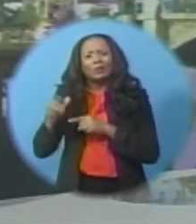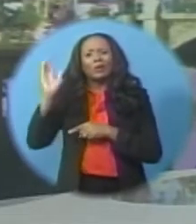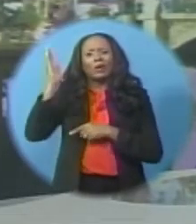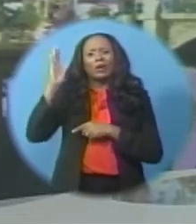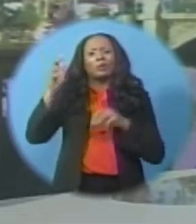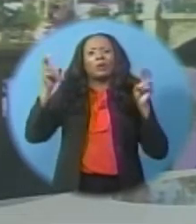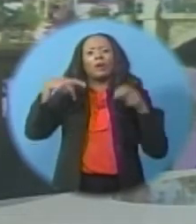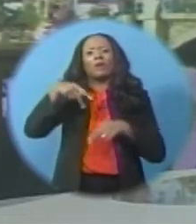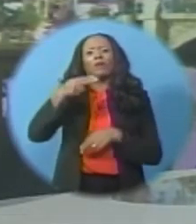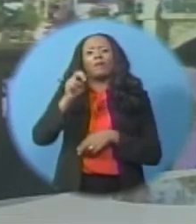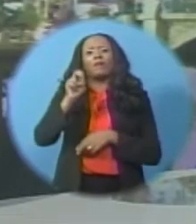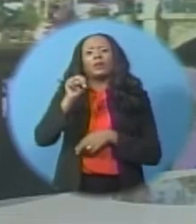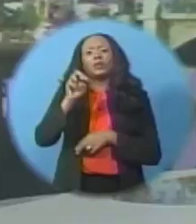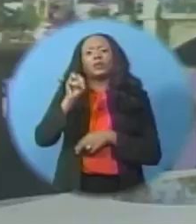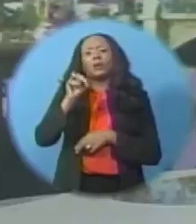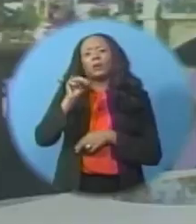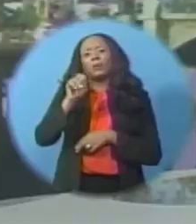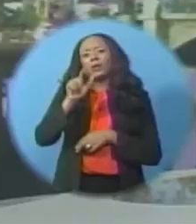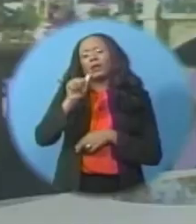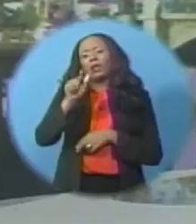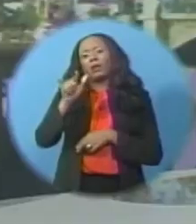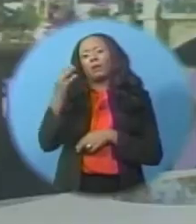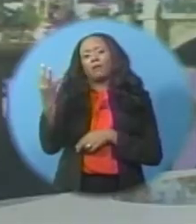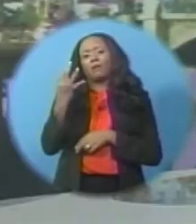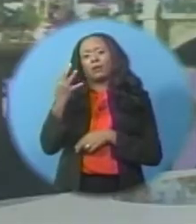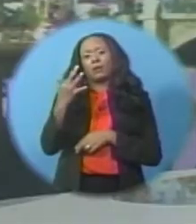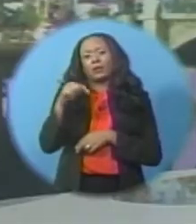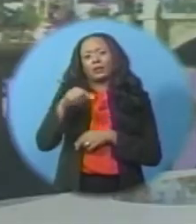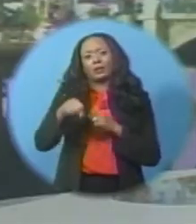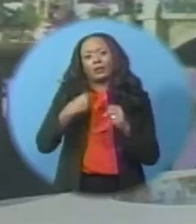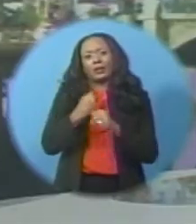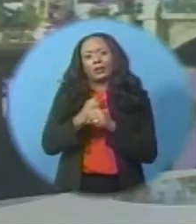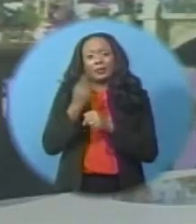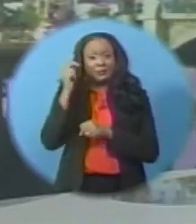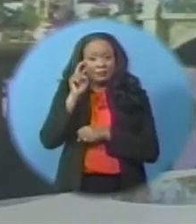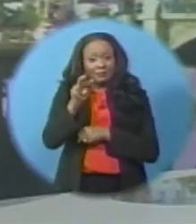Phenomenal Friday 2017. Our Lorna Jones tells us more.